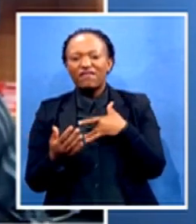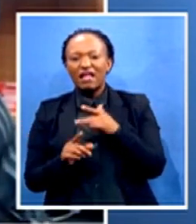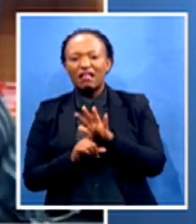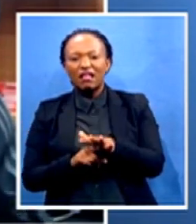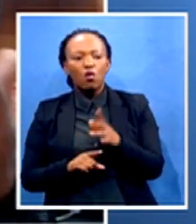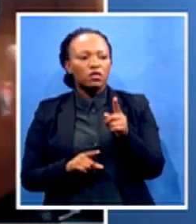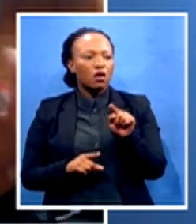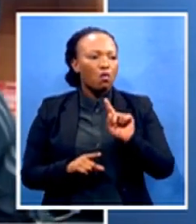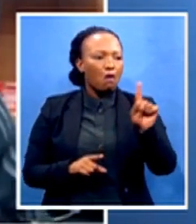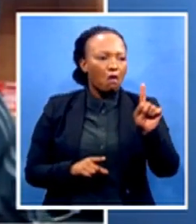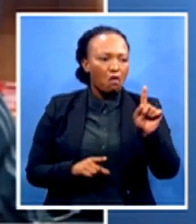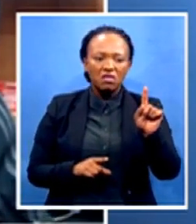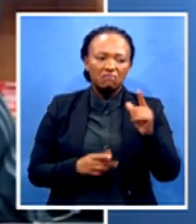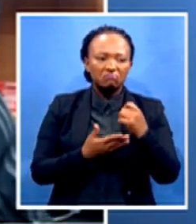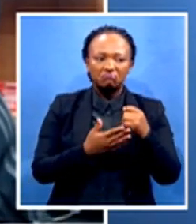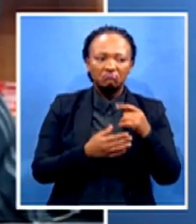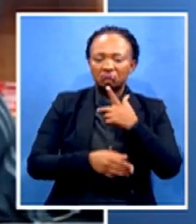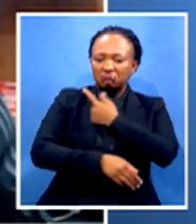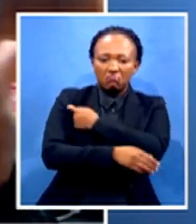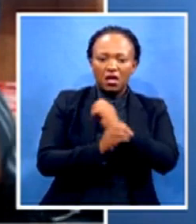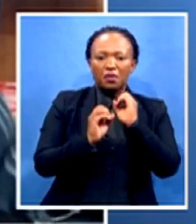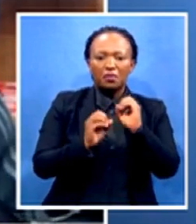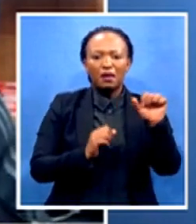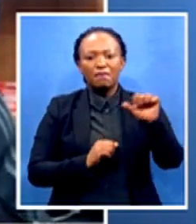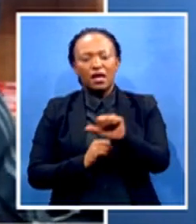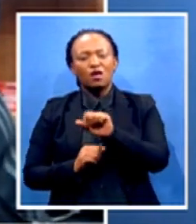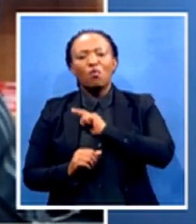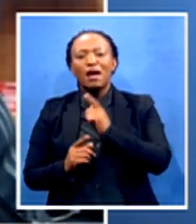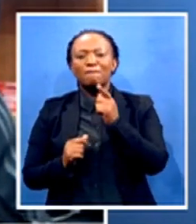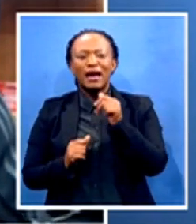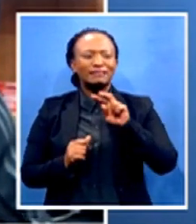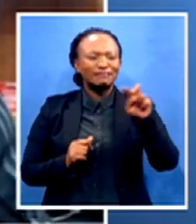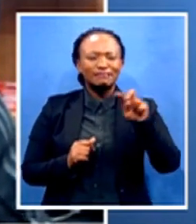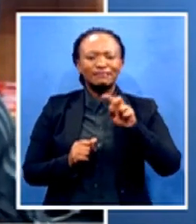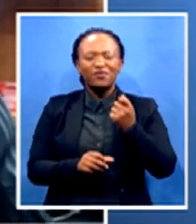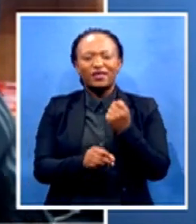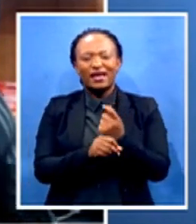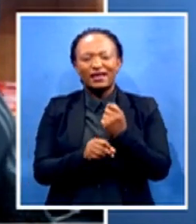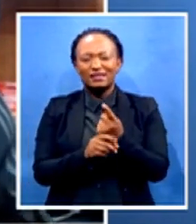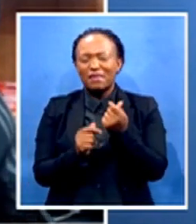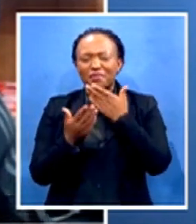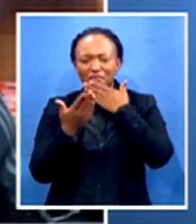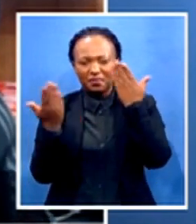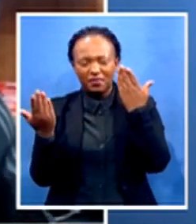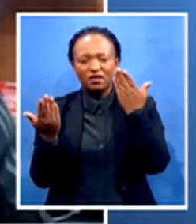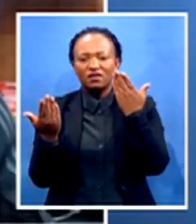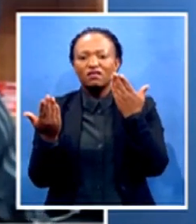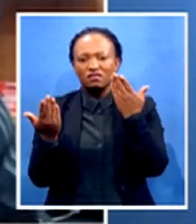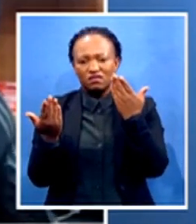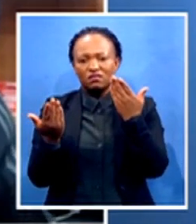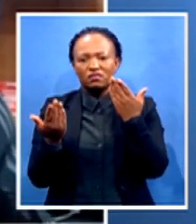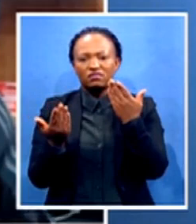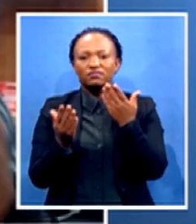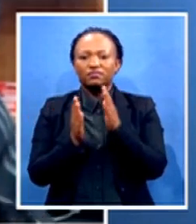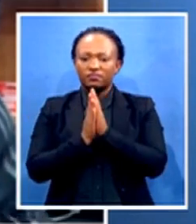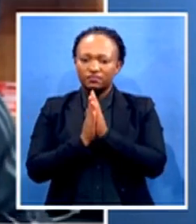frustrating, because they don't have enough money to buy for the taxis or for the transport to take them to the vaccination site. So let's share information as much as we can.